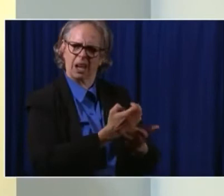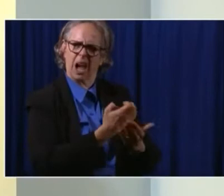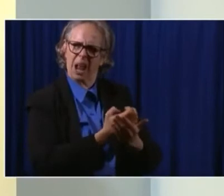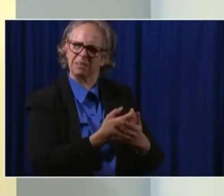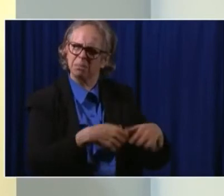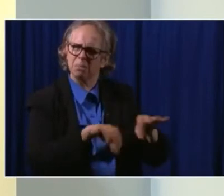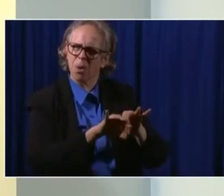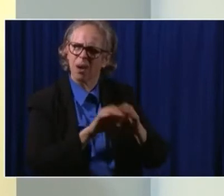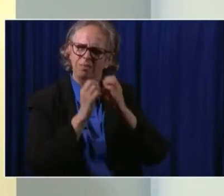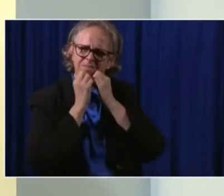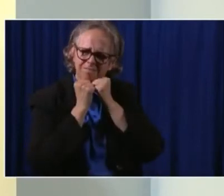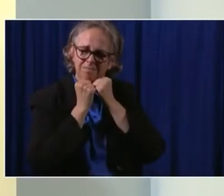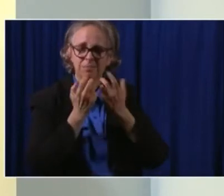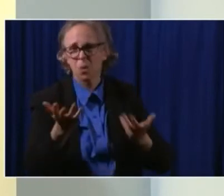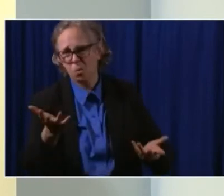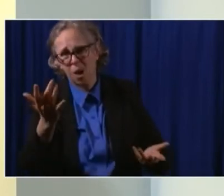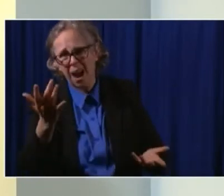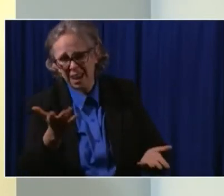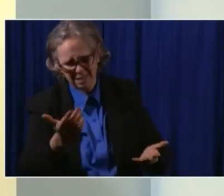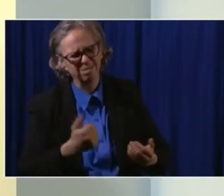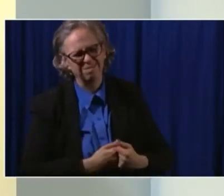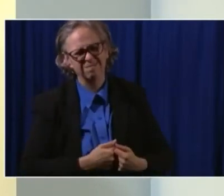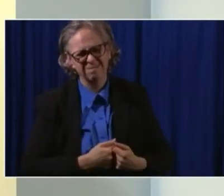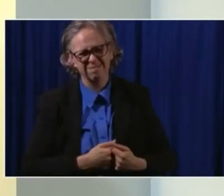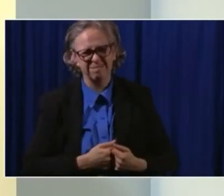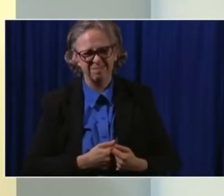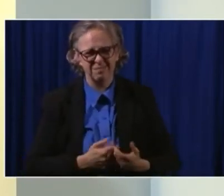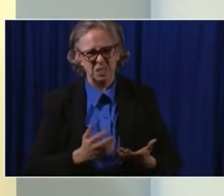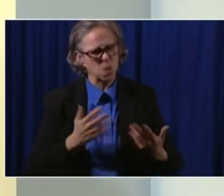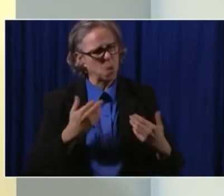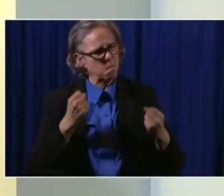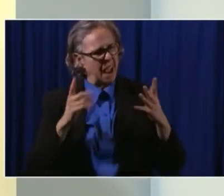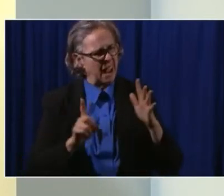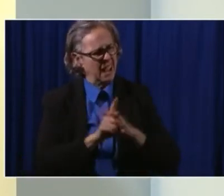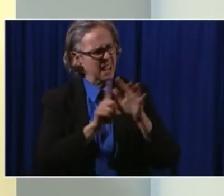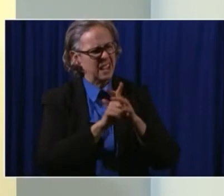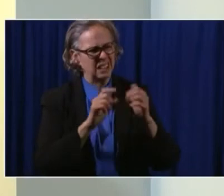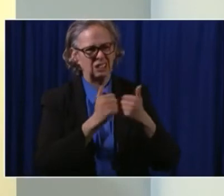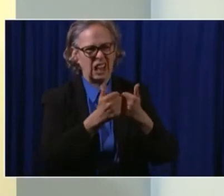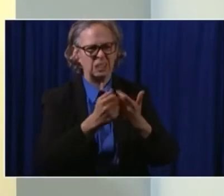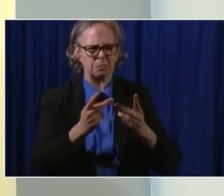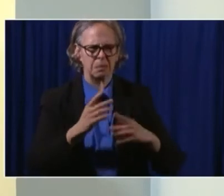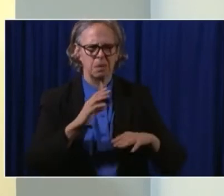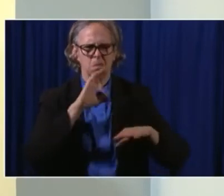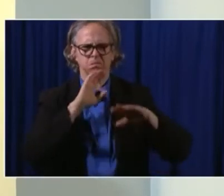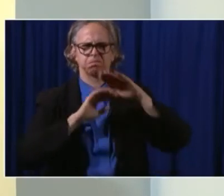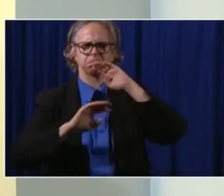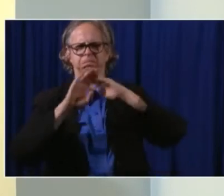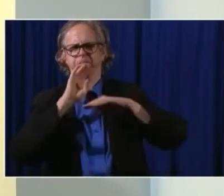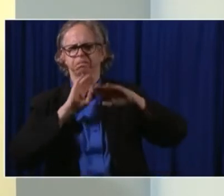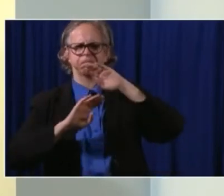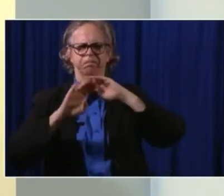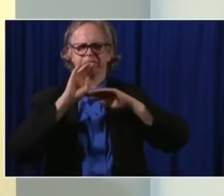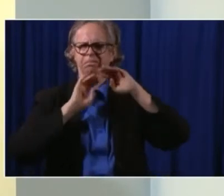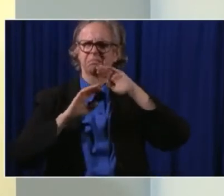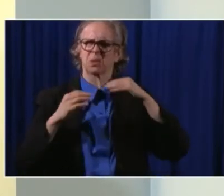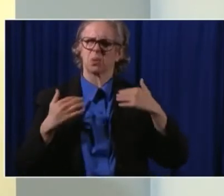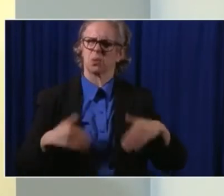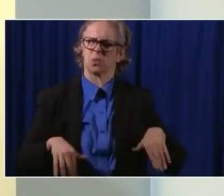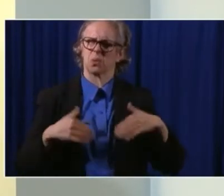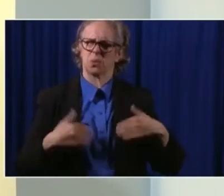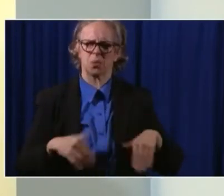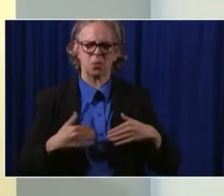it, there are a lot of challenges that people are facing out there when you have high unemployment rates. People need jobs to pay